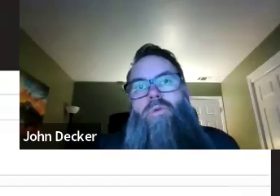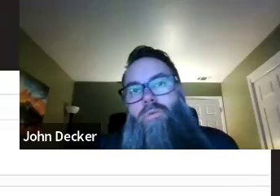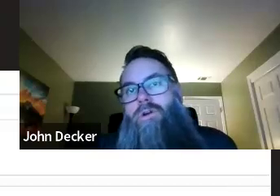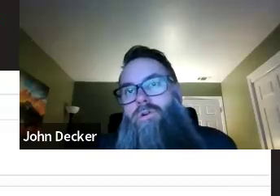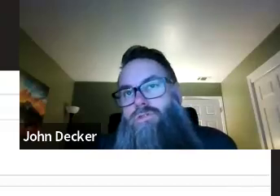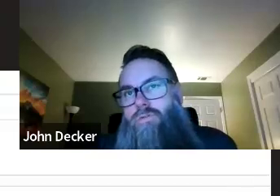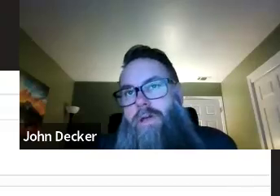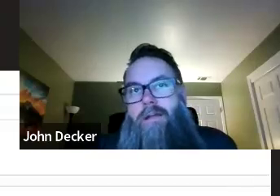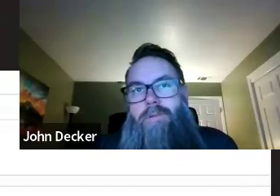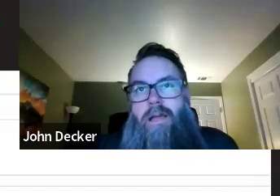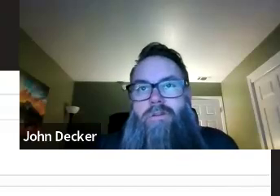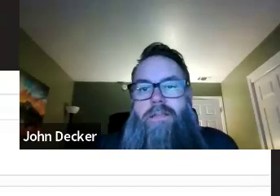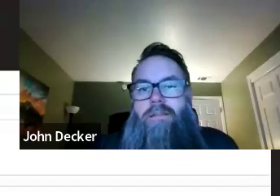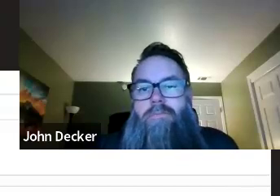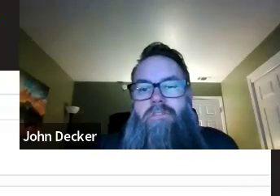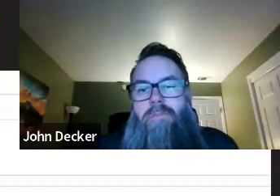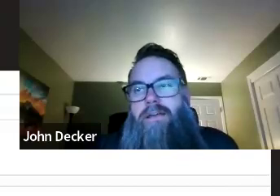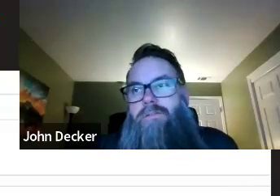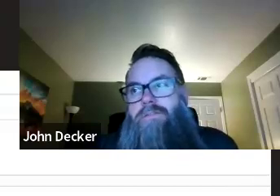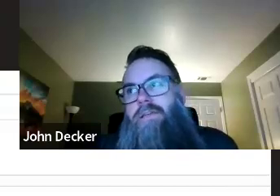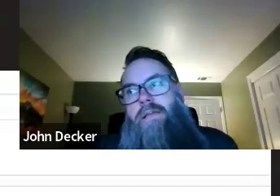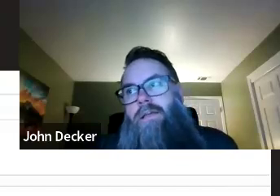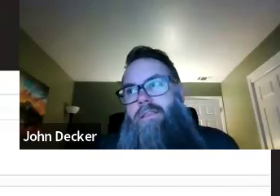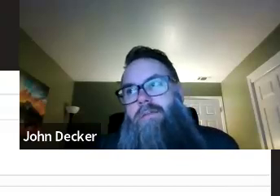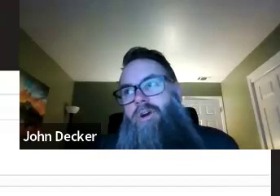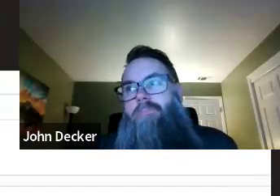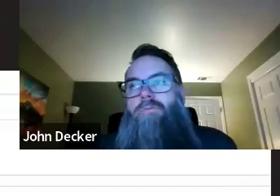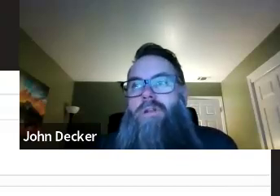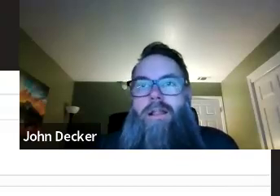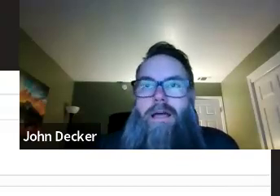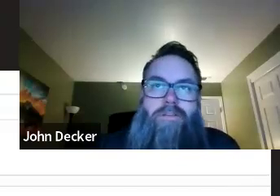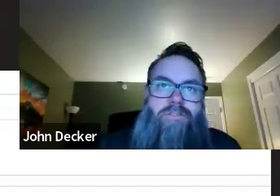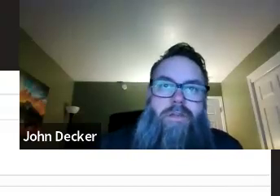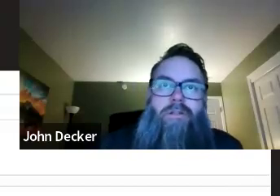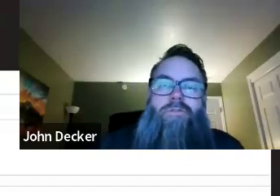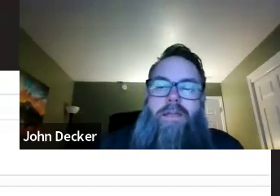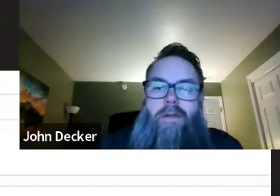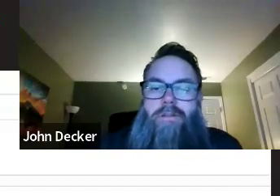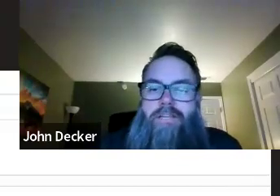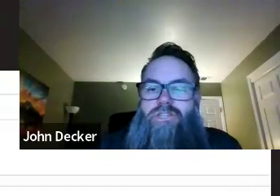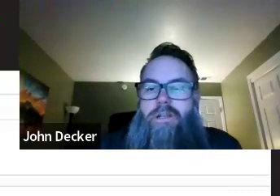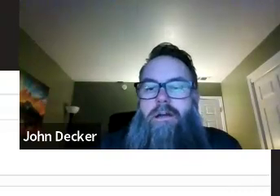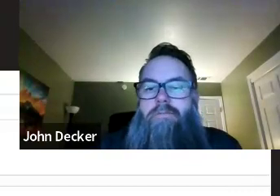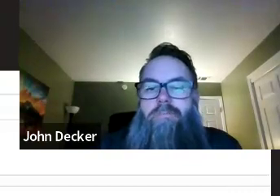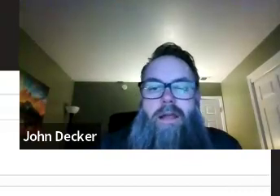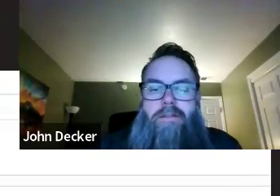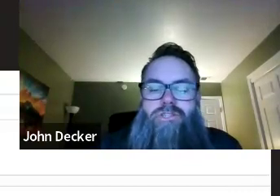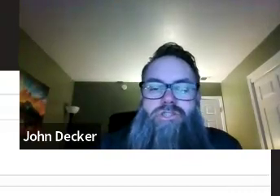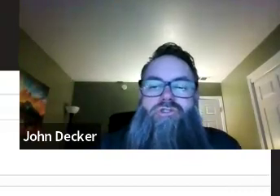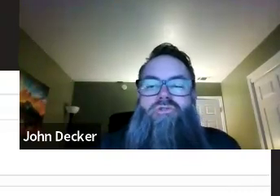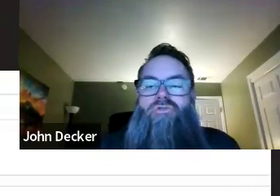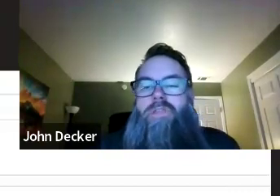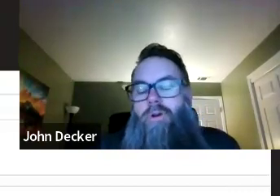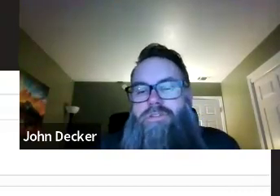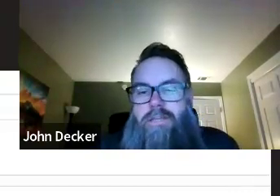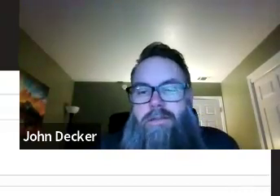payment, when we go to add up and calculate the number of miles, the department will not allow us to include a calculation of the